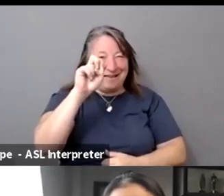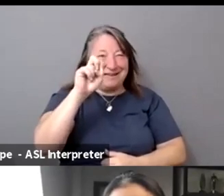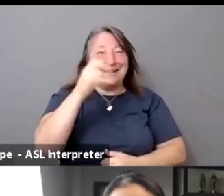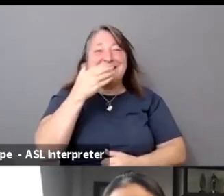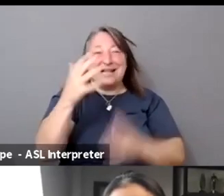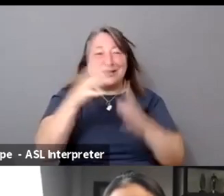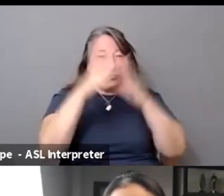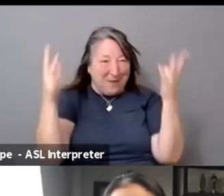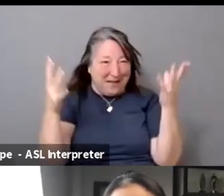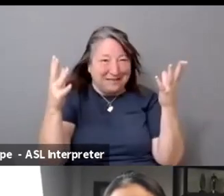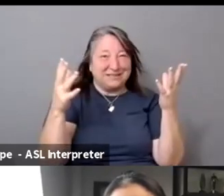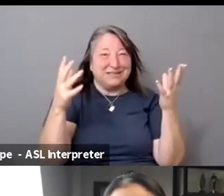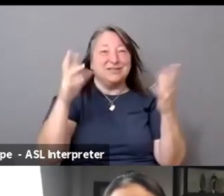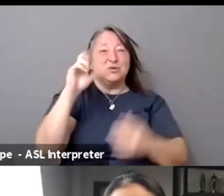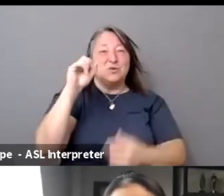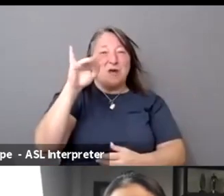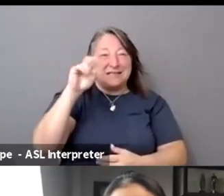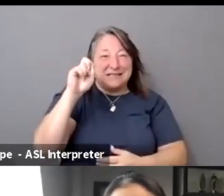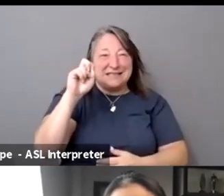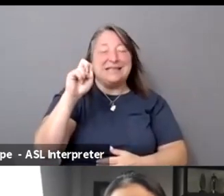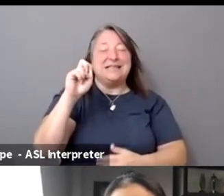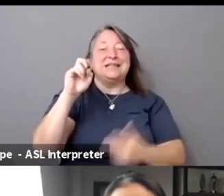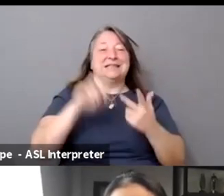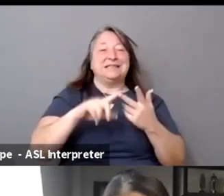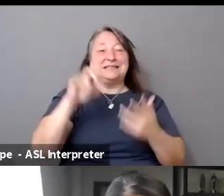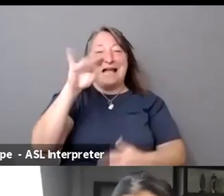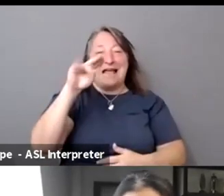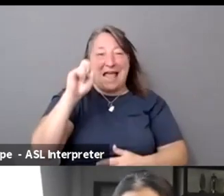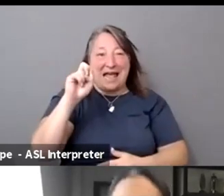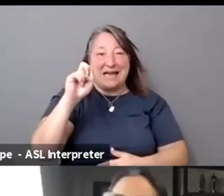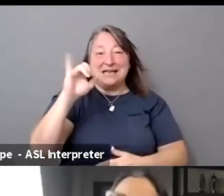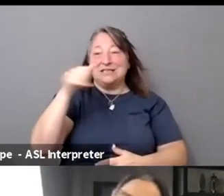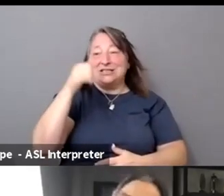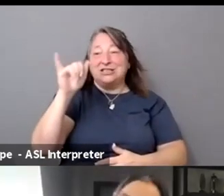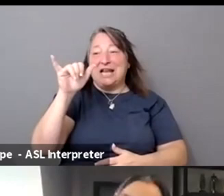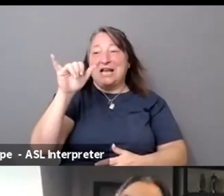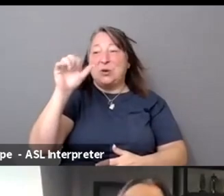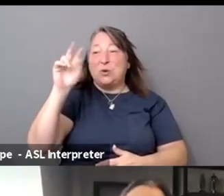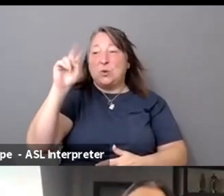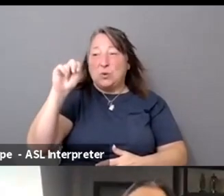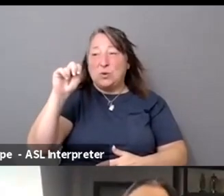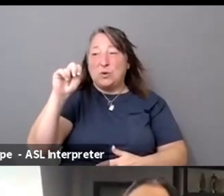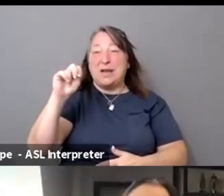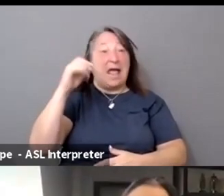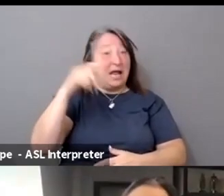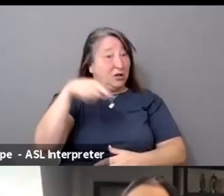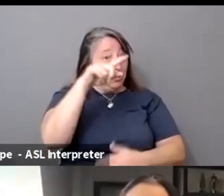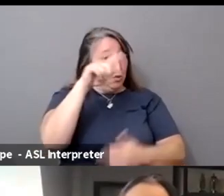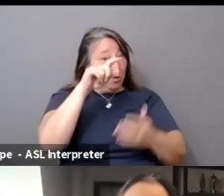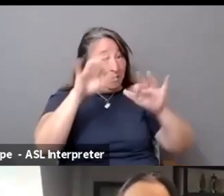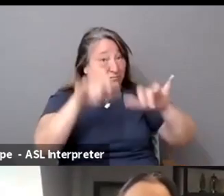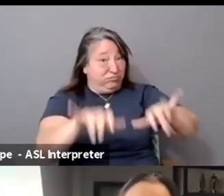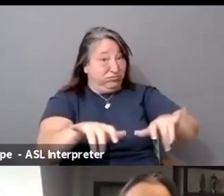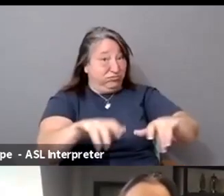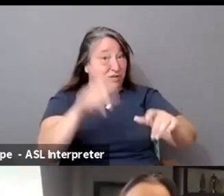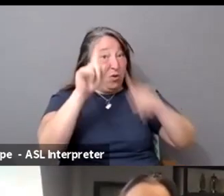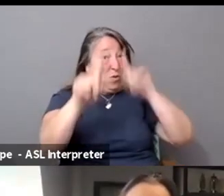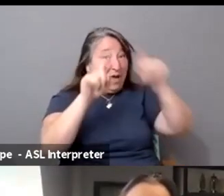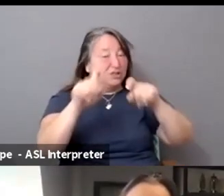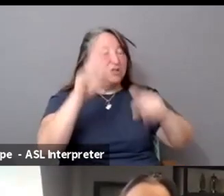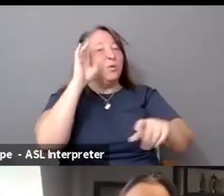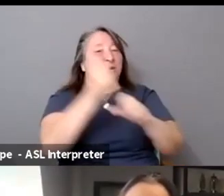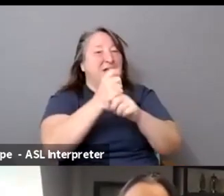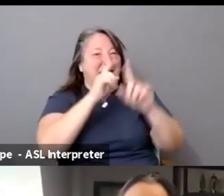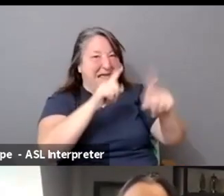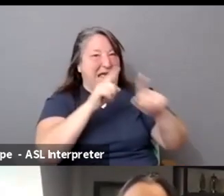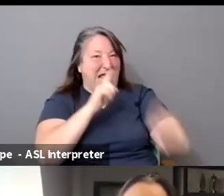so much, to Rosalind, Diane, and Jaehyun. And for those of you who did post questions, we will get answers for you and